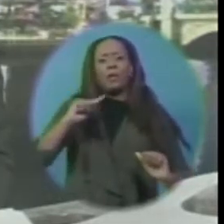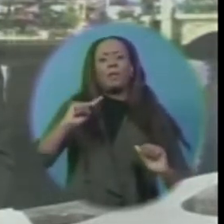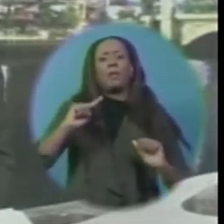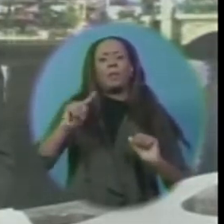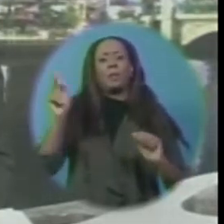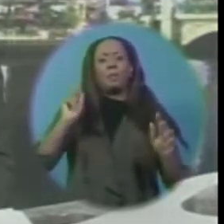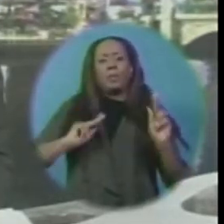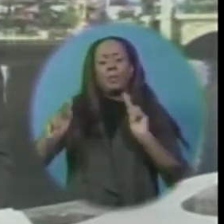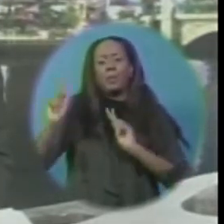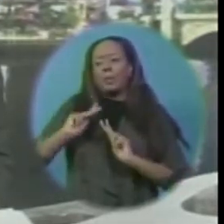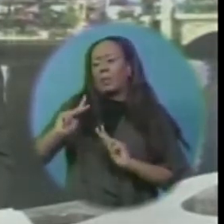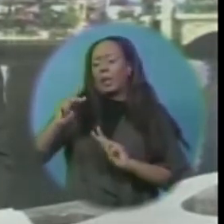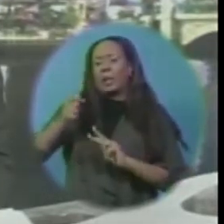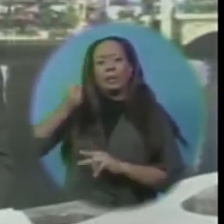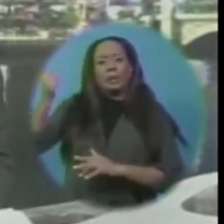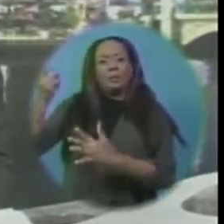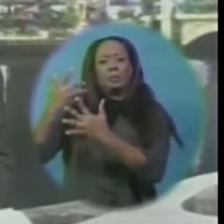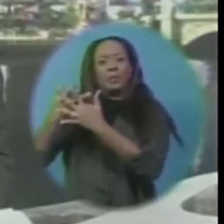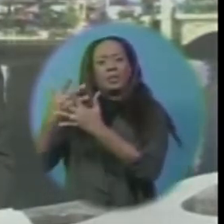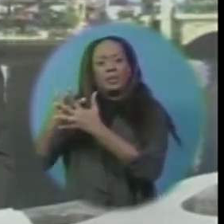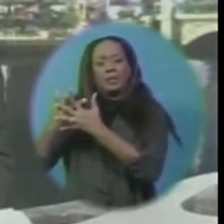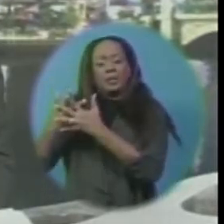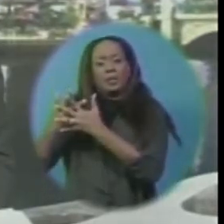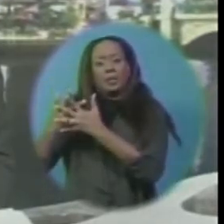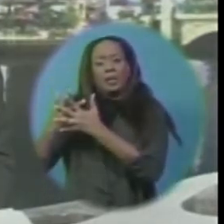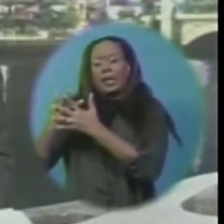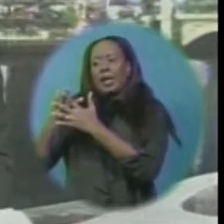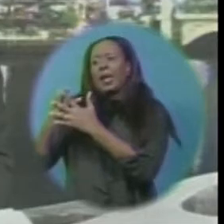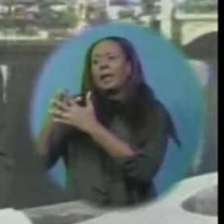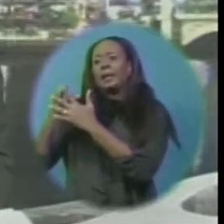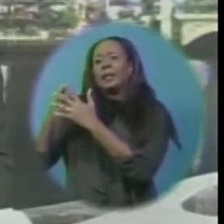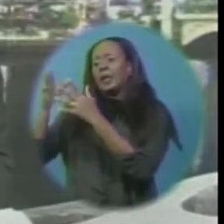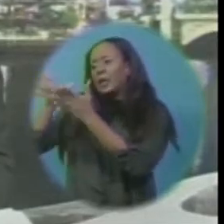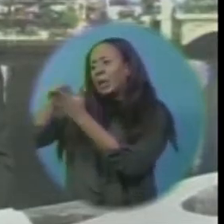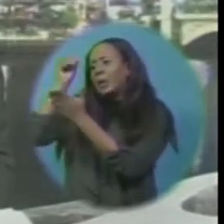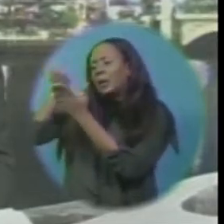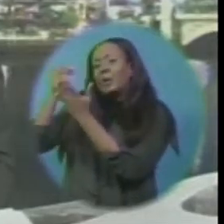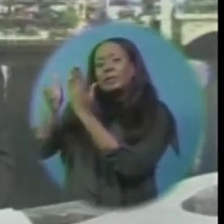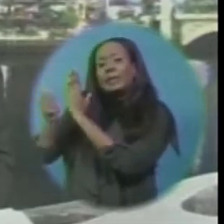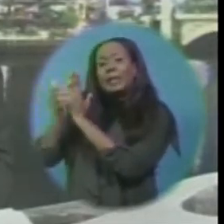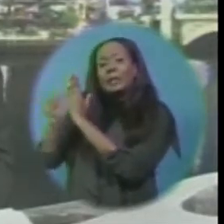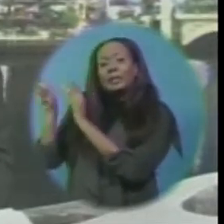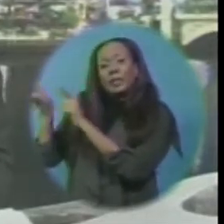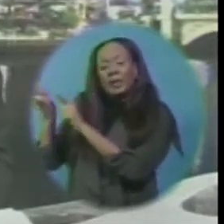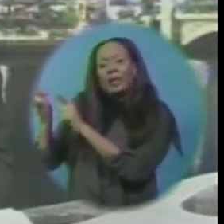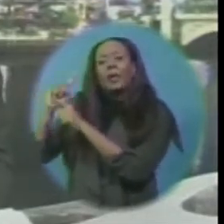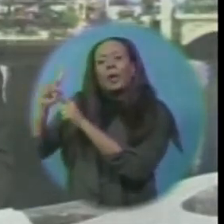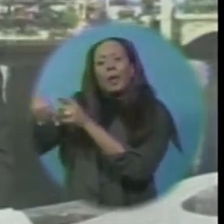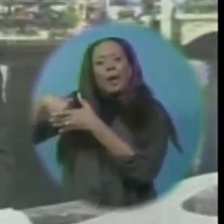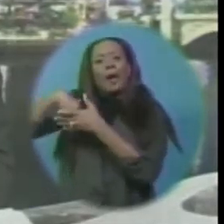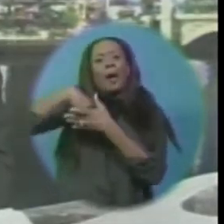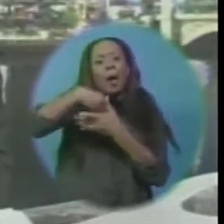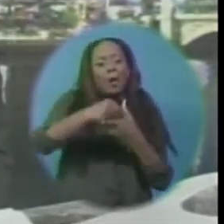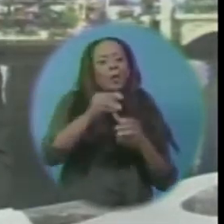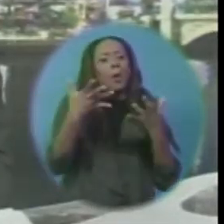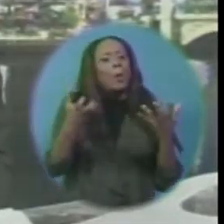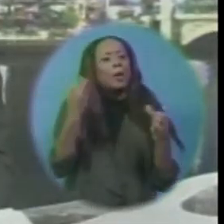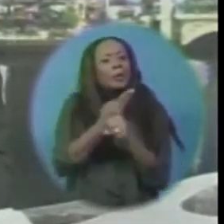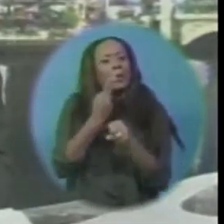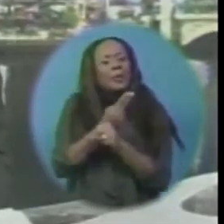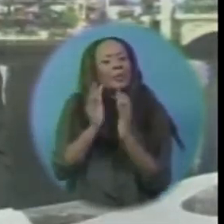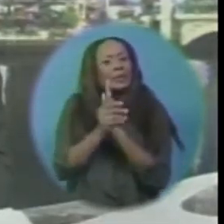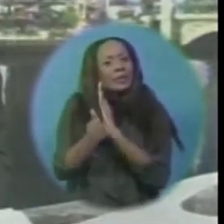prison can be converted to a career once the inmate is released. That's the belief of Senator Professor Sir Henry